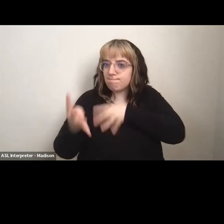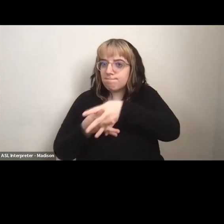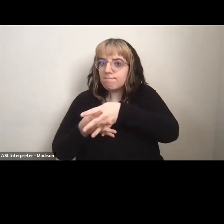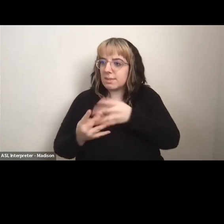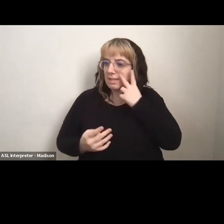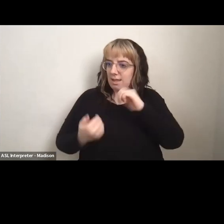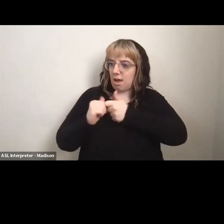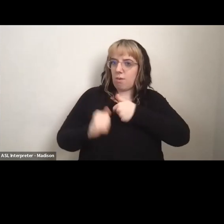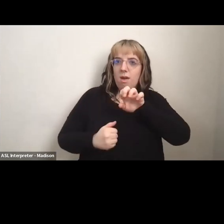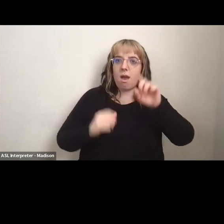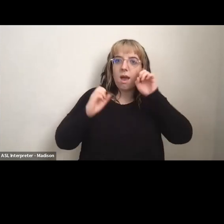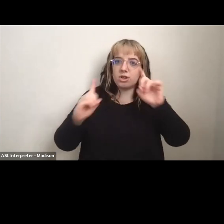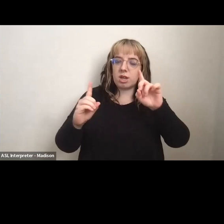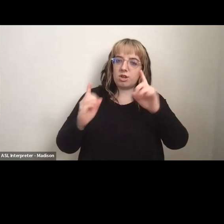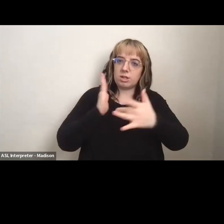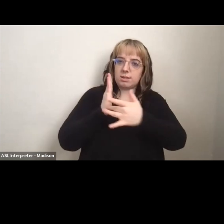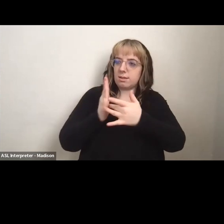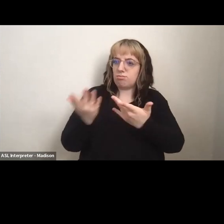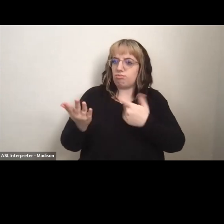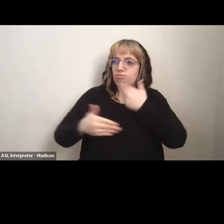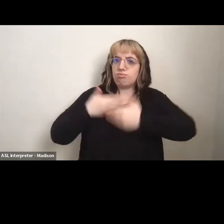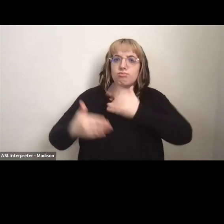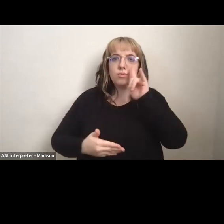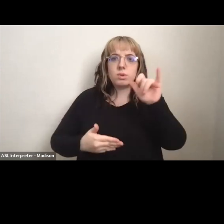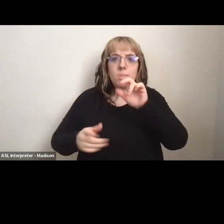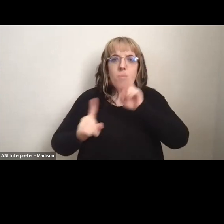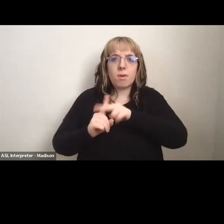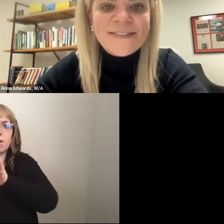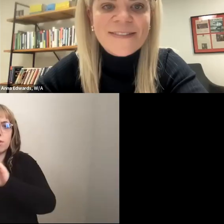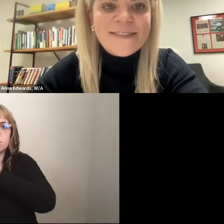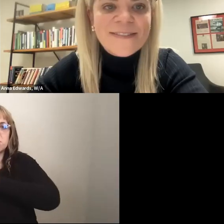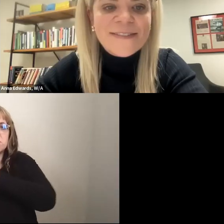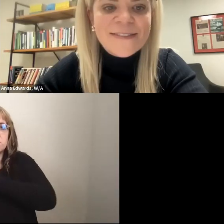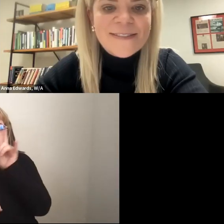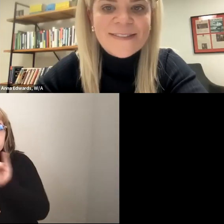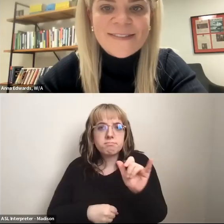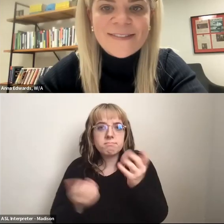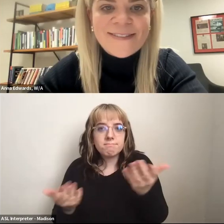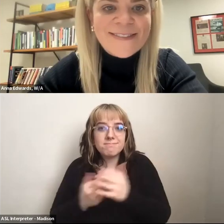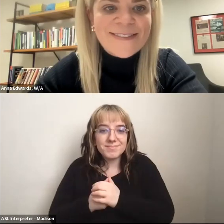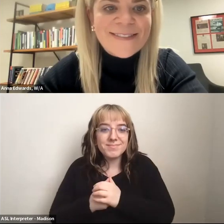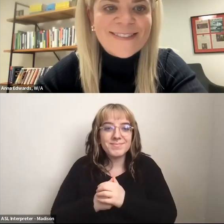solutions are playing out for their districts.